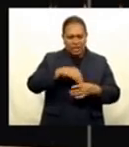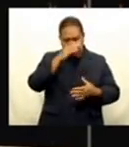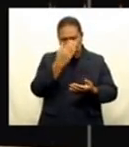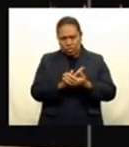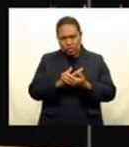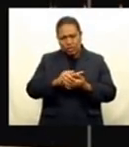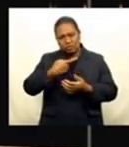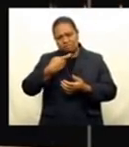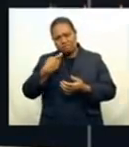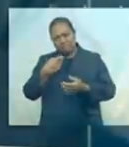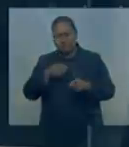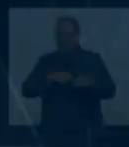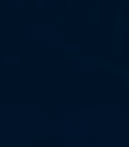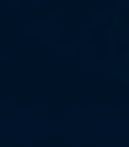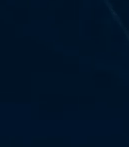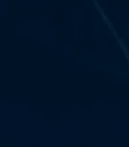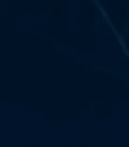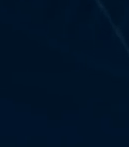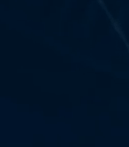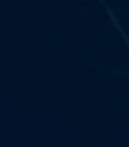be part of the initiative.